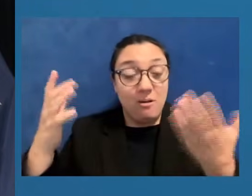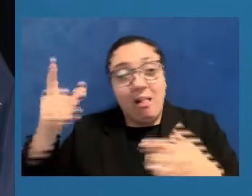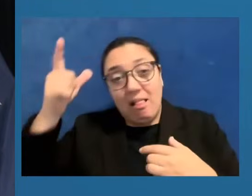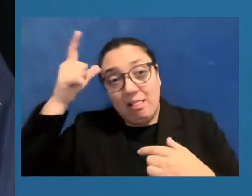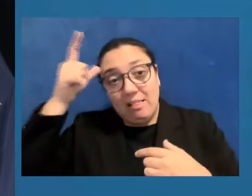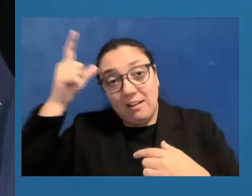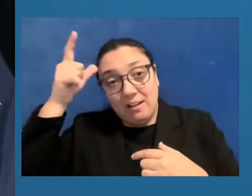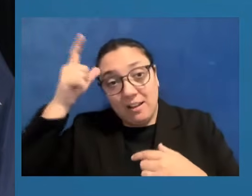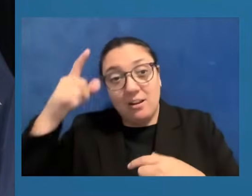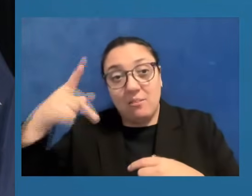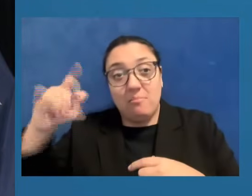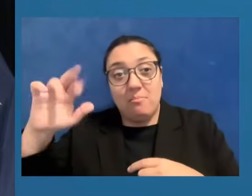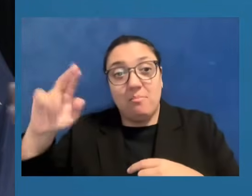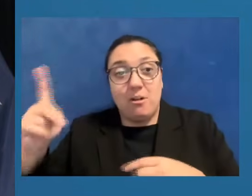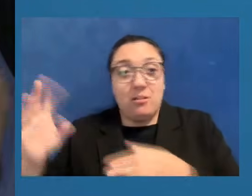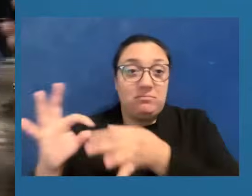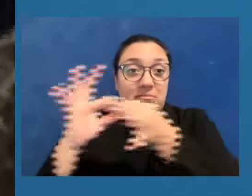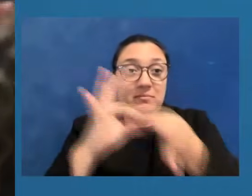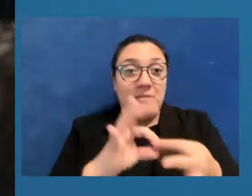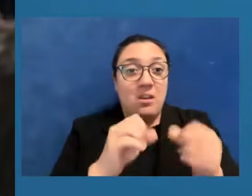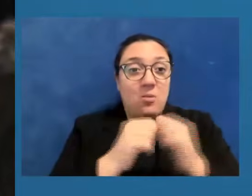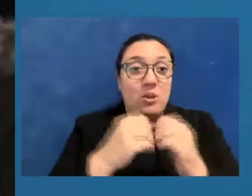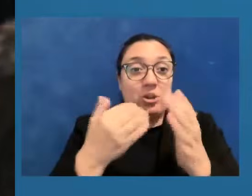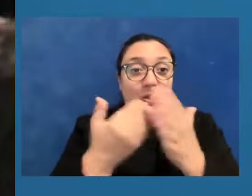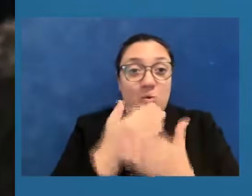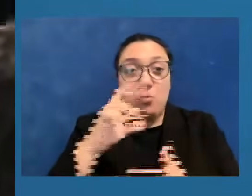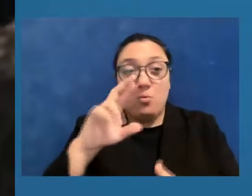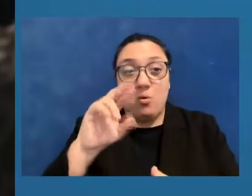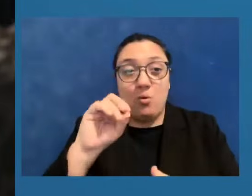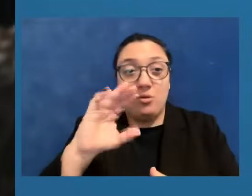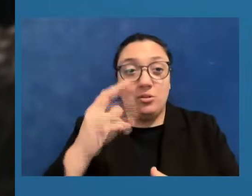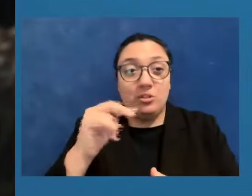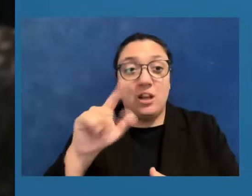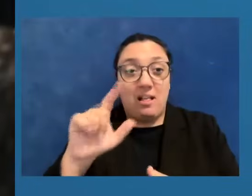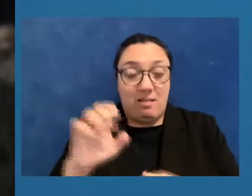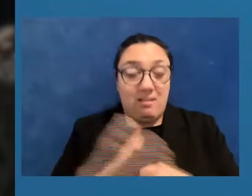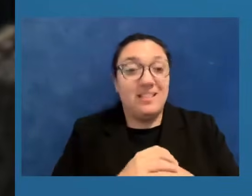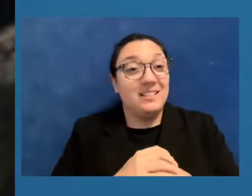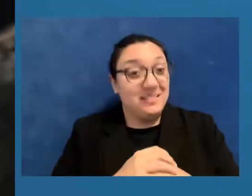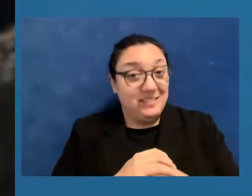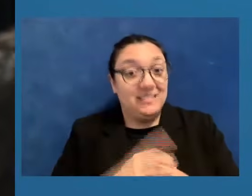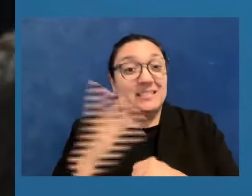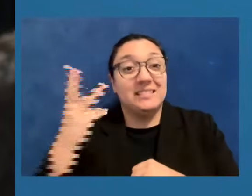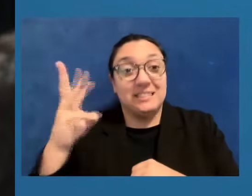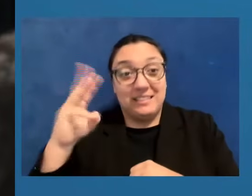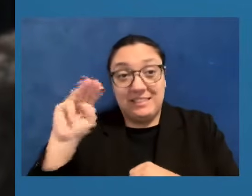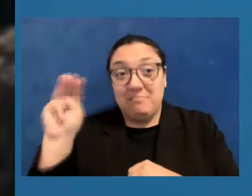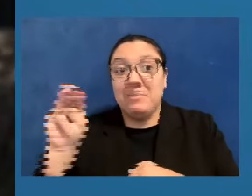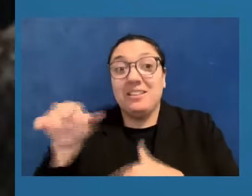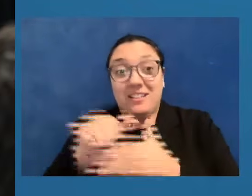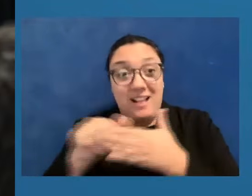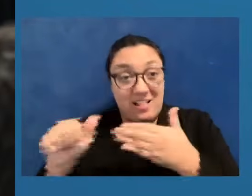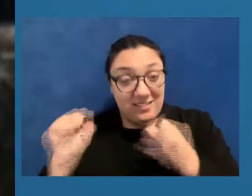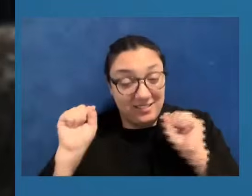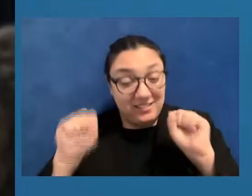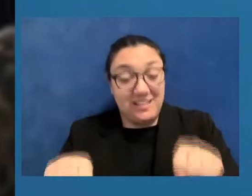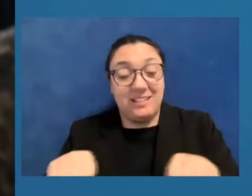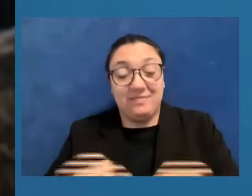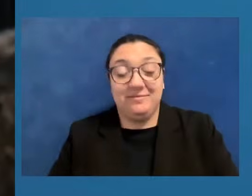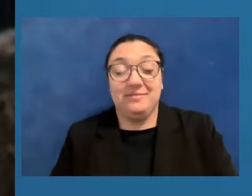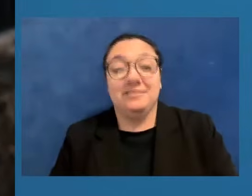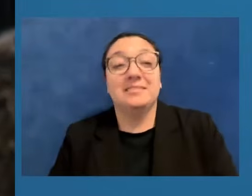Rochelle. Let's do that. $16 million. Let's bring it back together. Thank you. Thank you. Thank